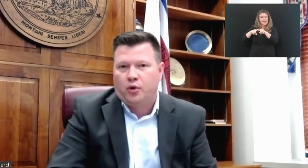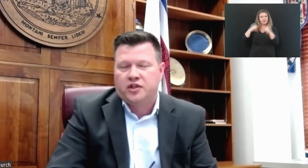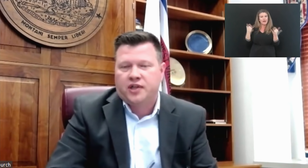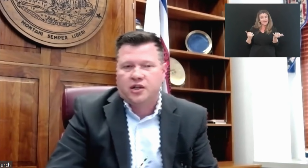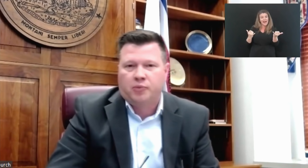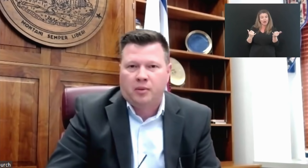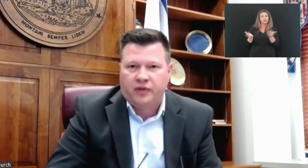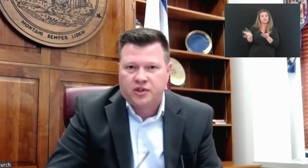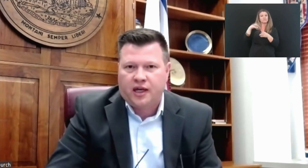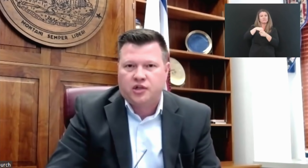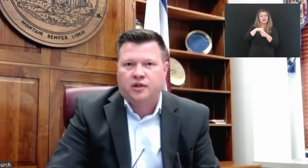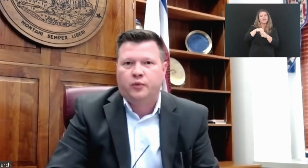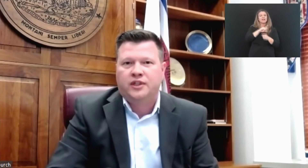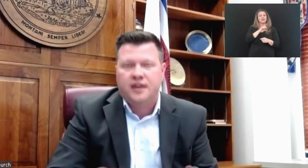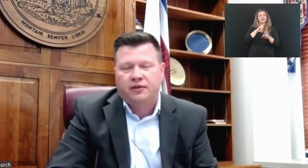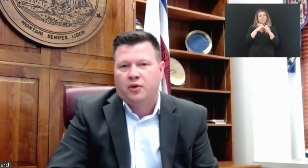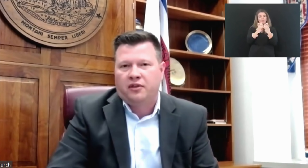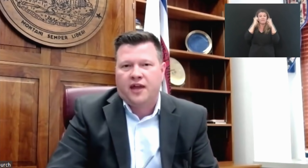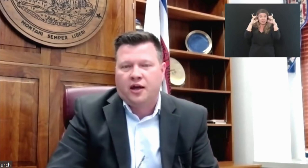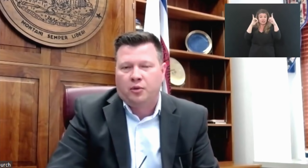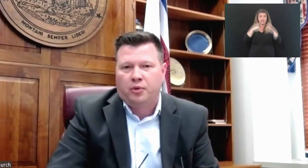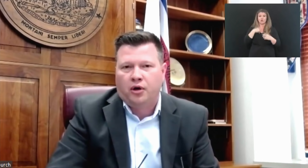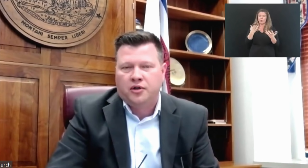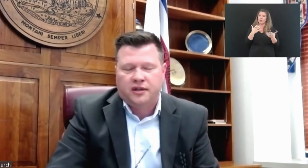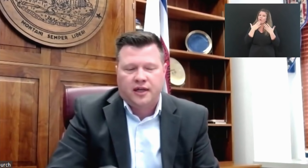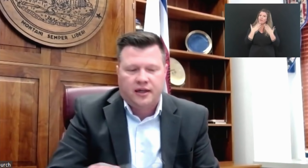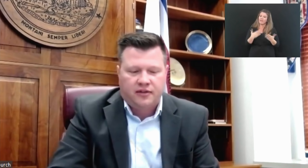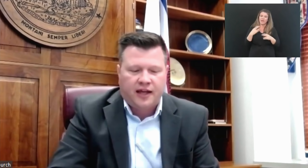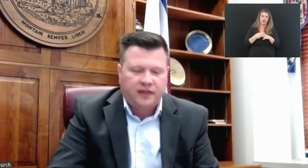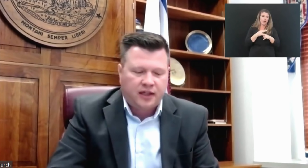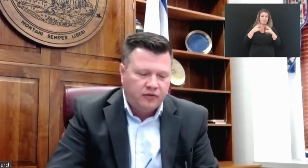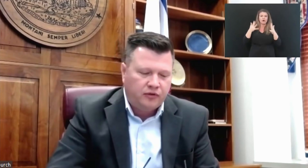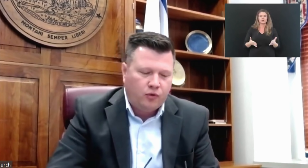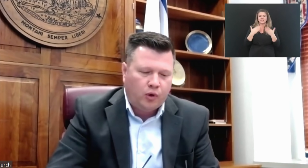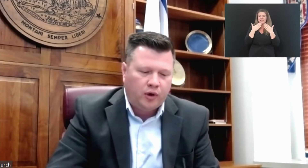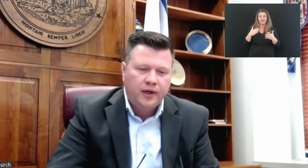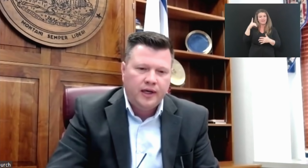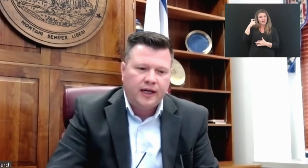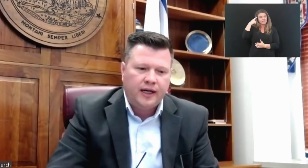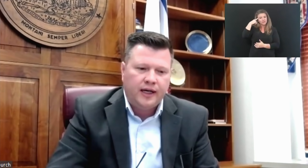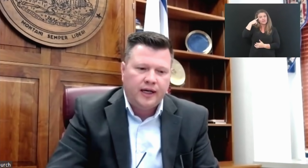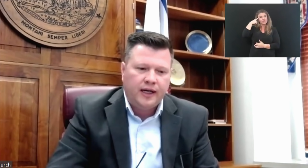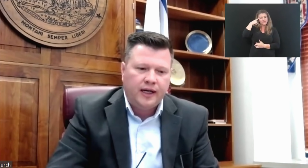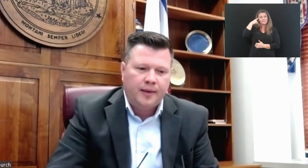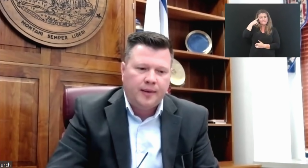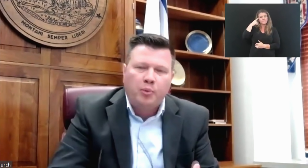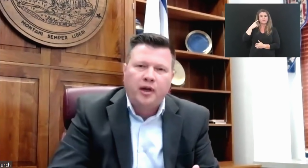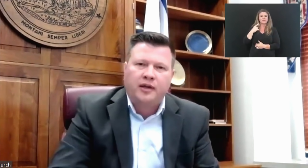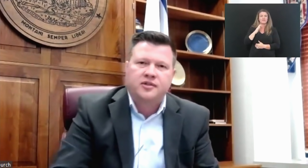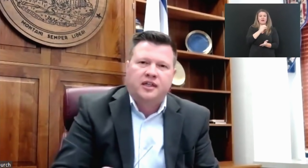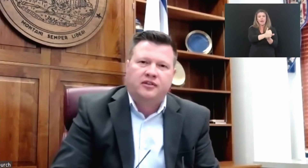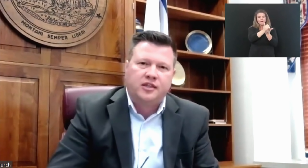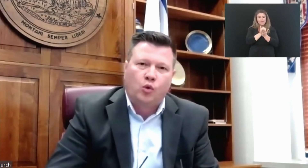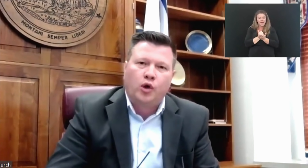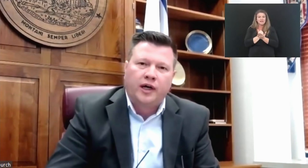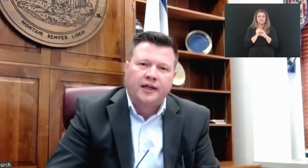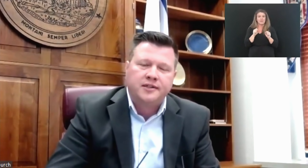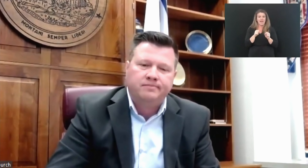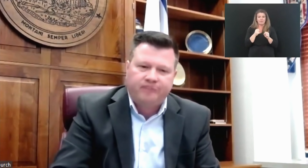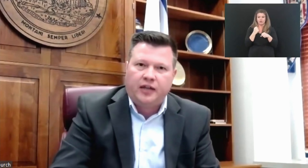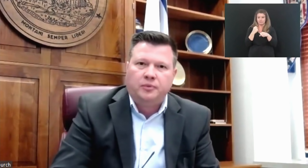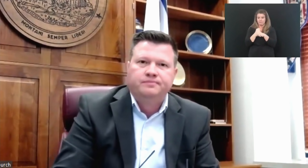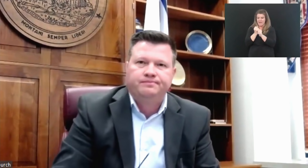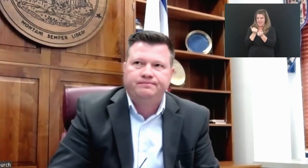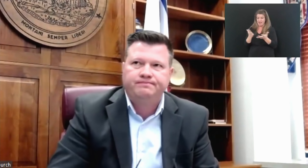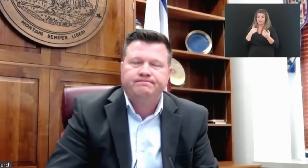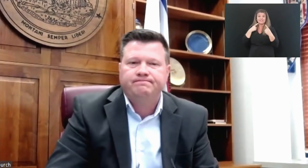of the Board of Education, Department of Education, we definitely want to thank our partners and thank the governor for helping us get this organized.